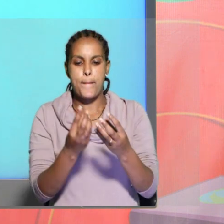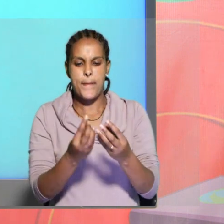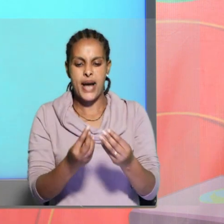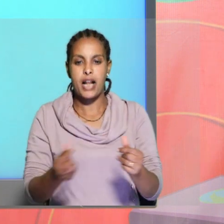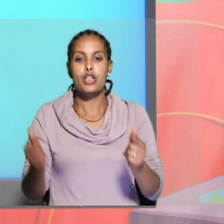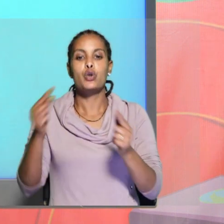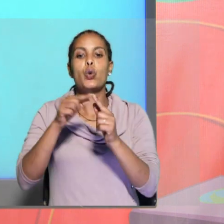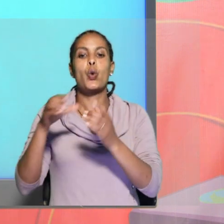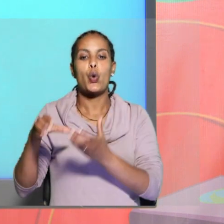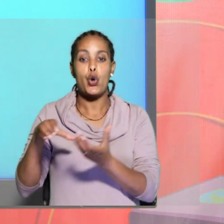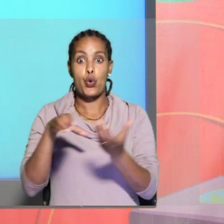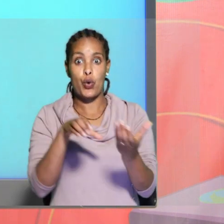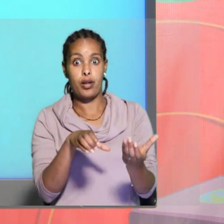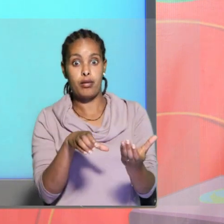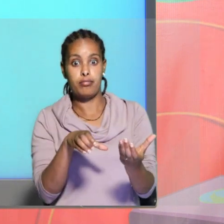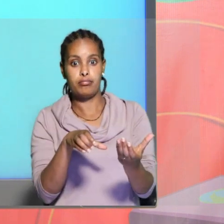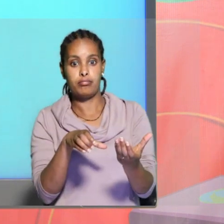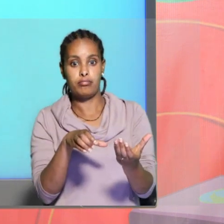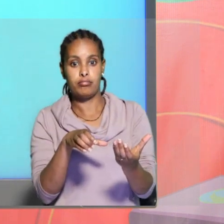to liquid.